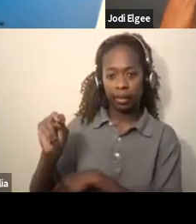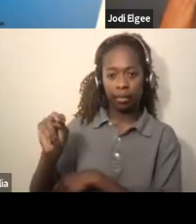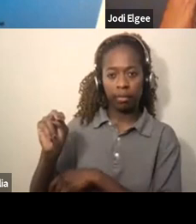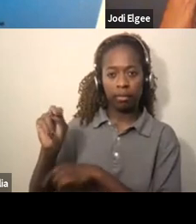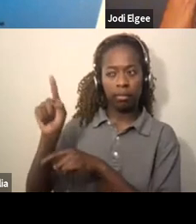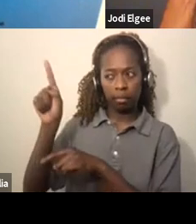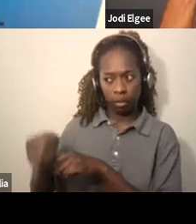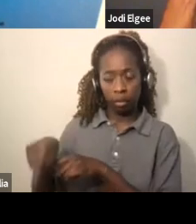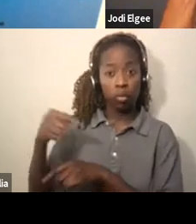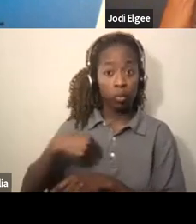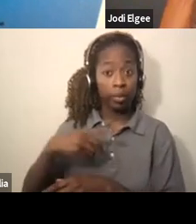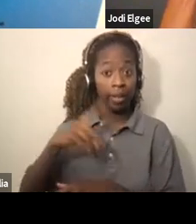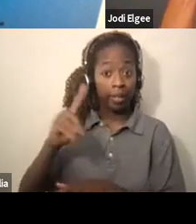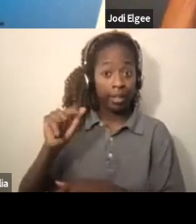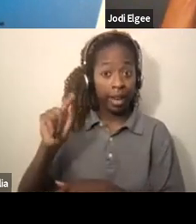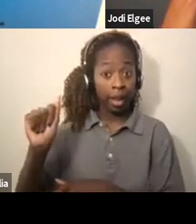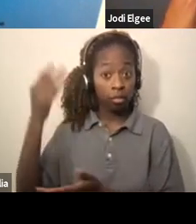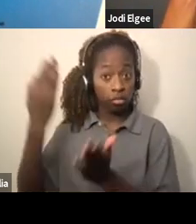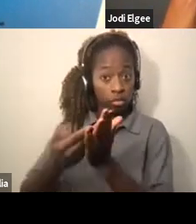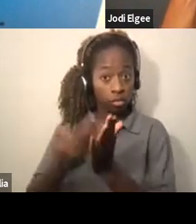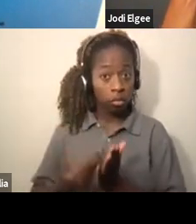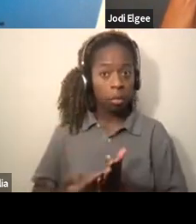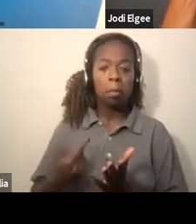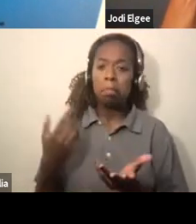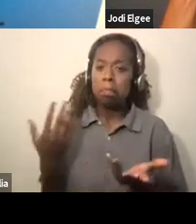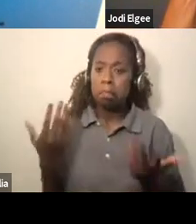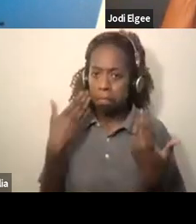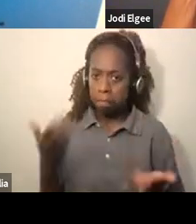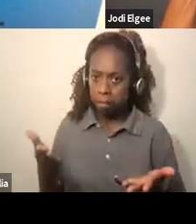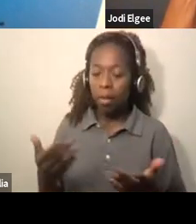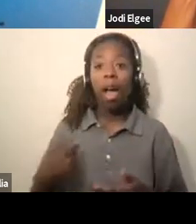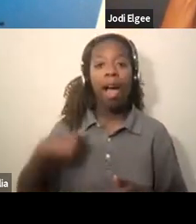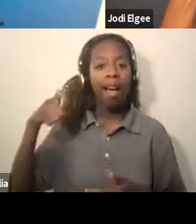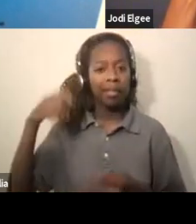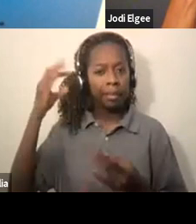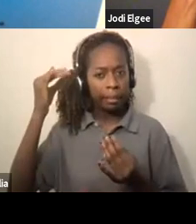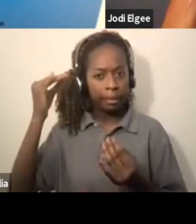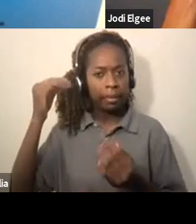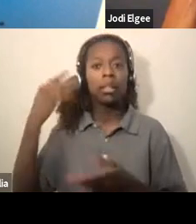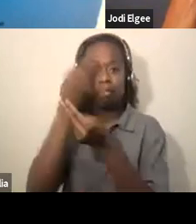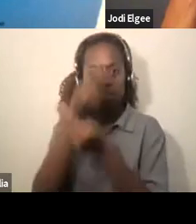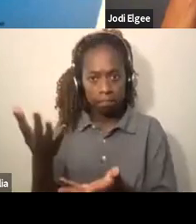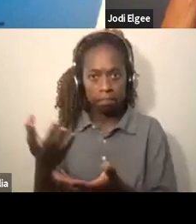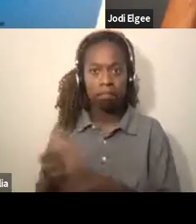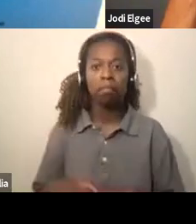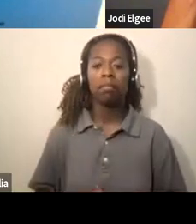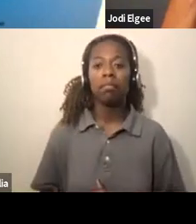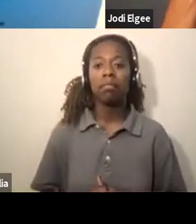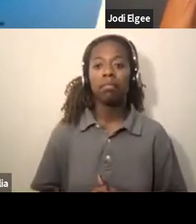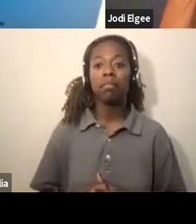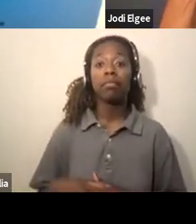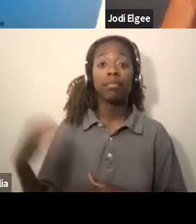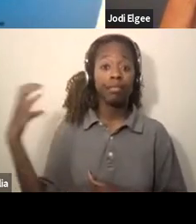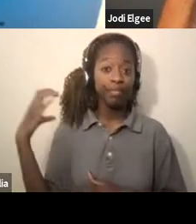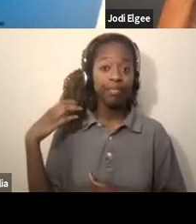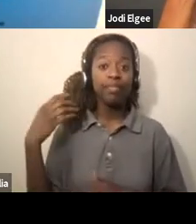is the case so and i'd have to think on that and and and report back to the committee on on that all right thank you